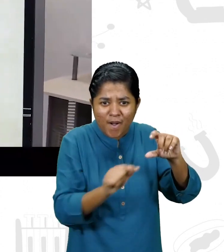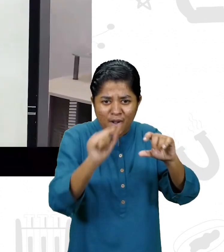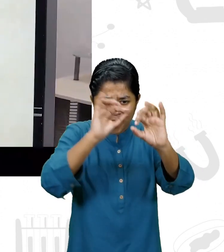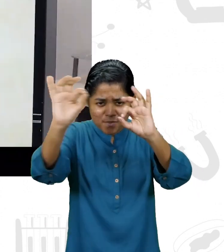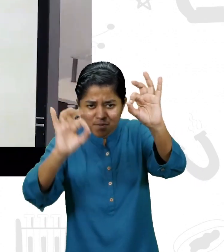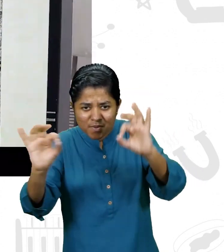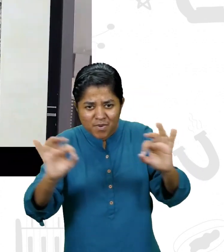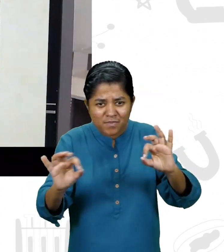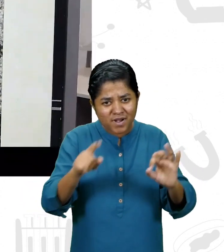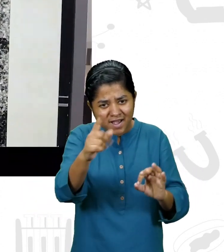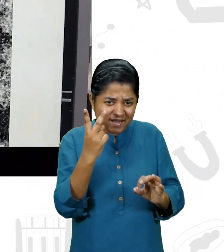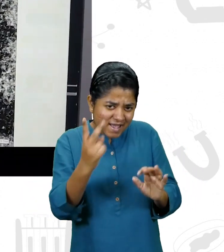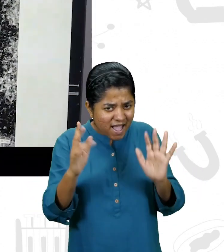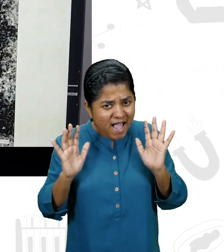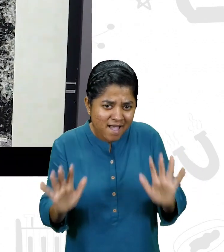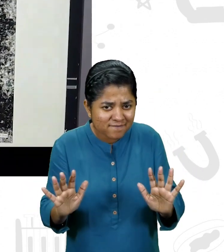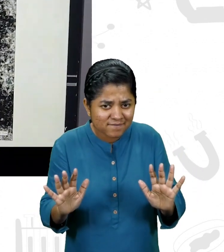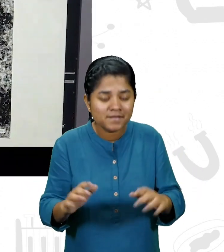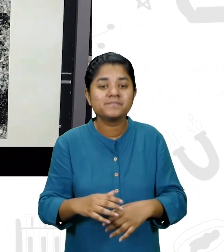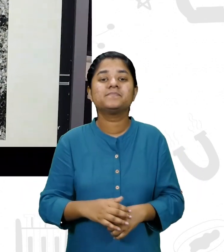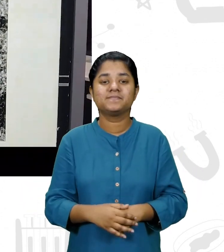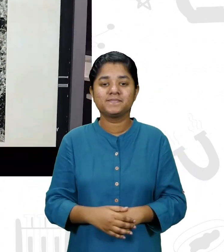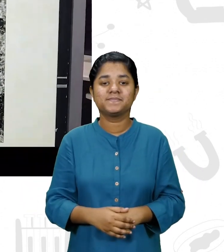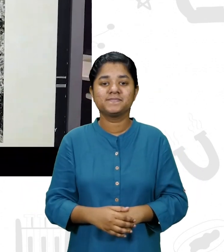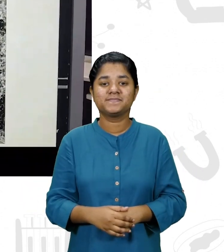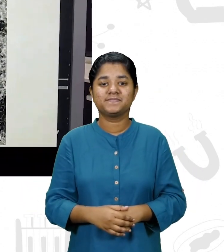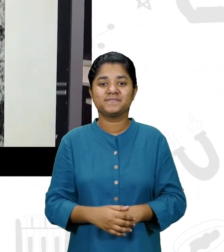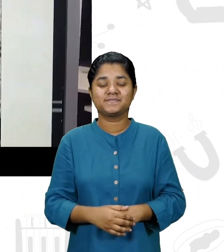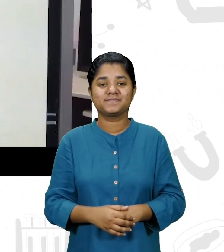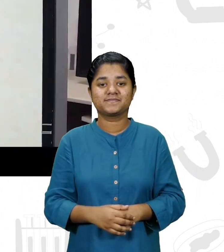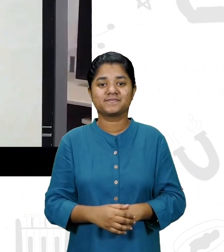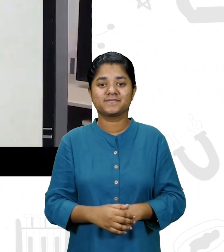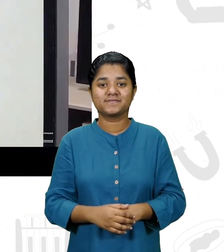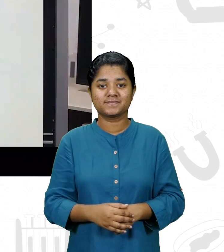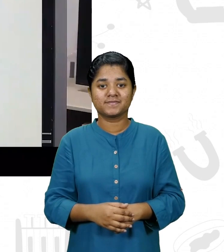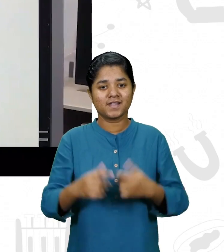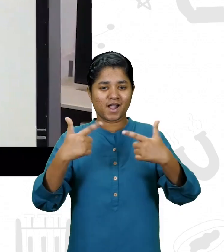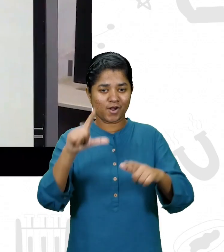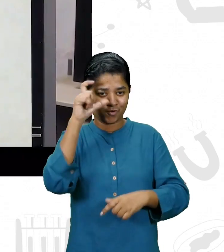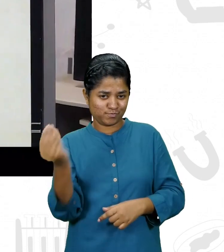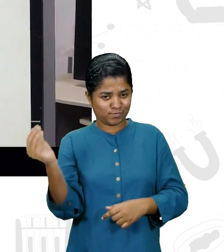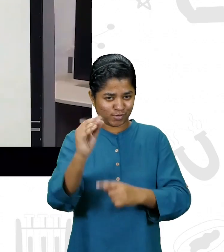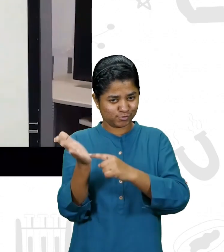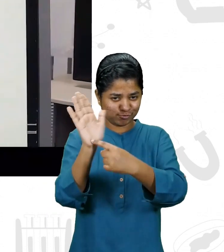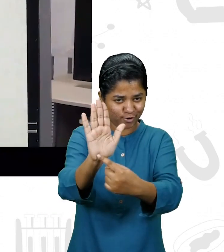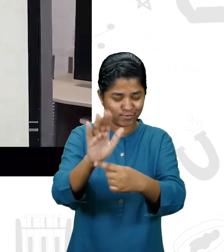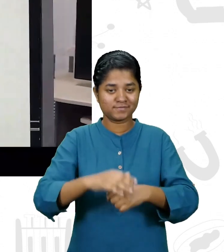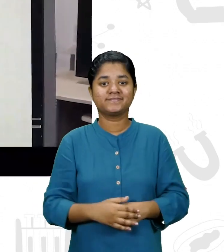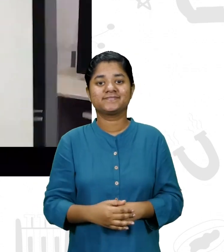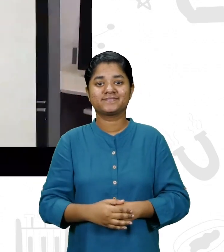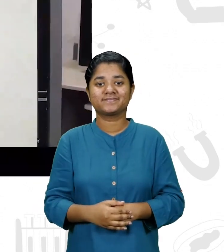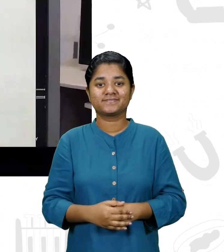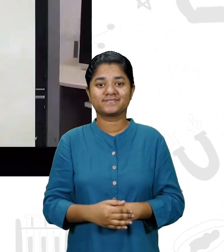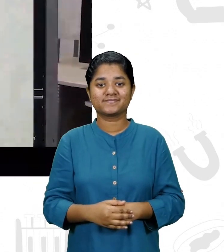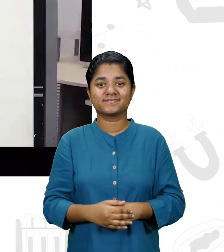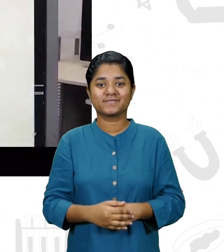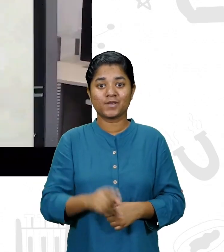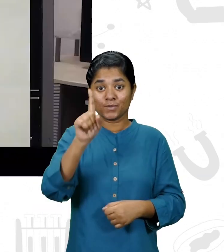cisternae stacked, and these small things are the mitochondria. Let me just show you some more